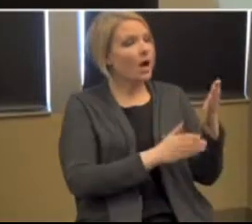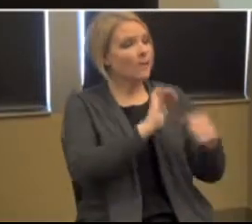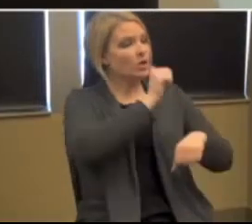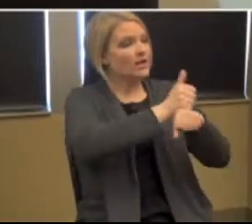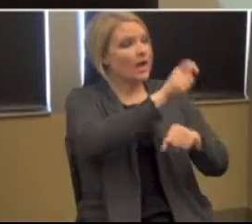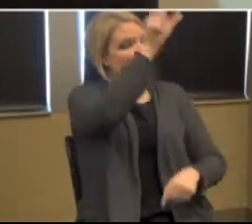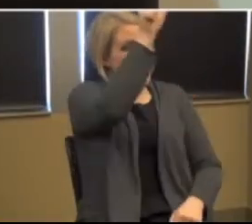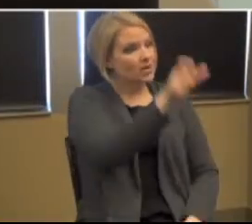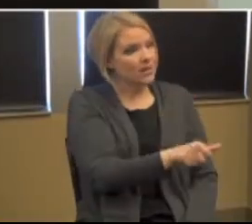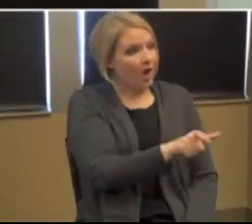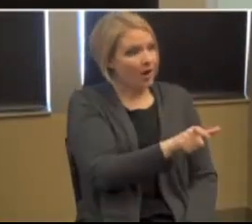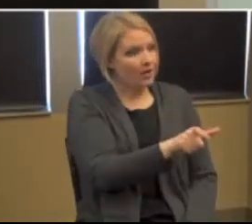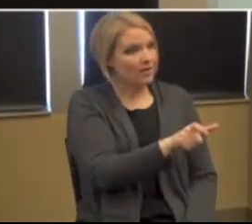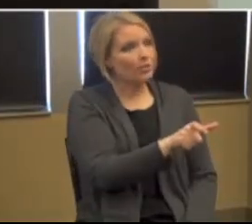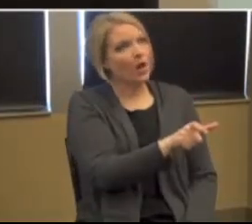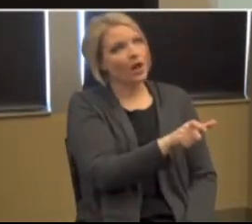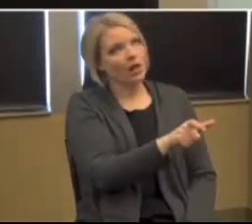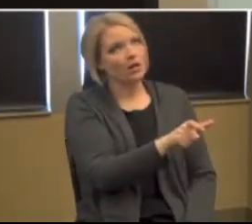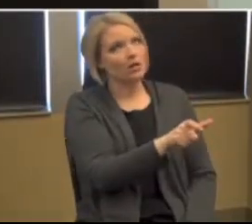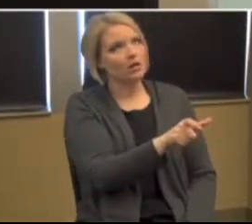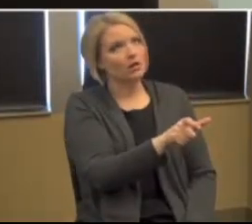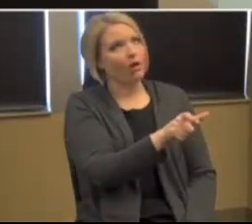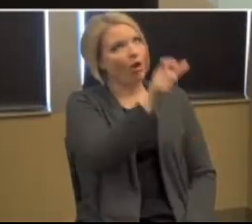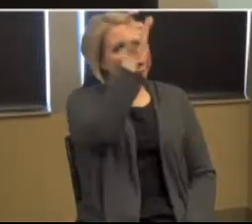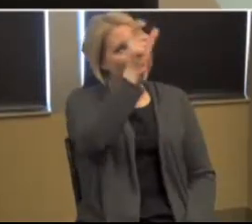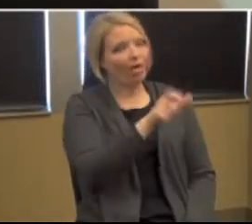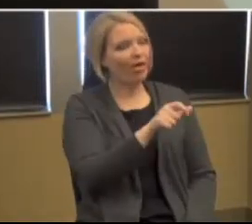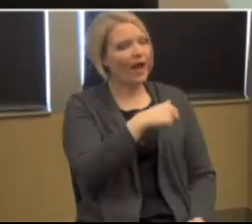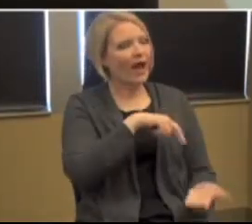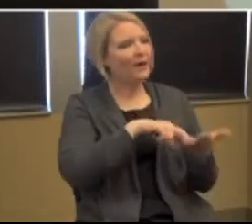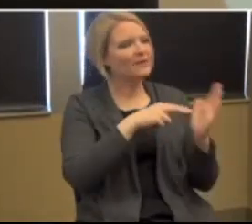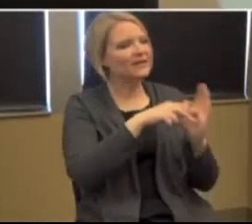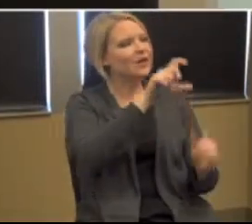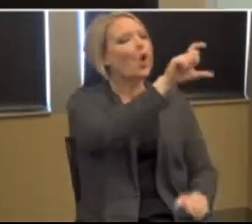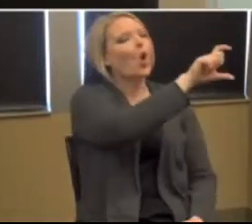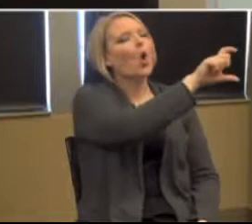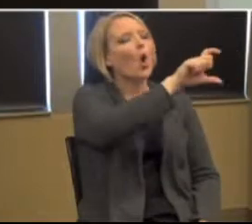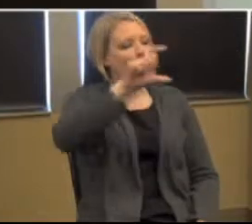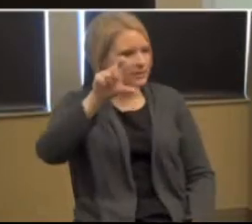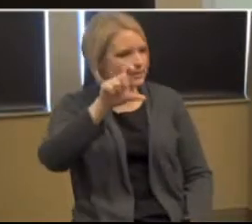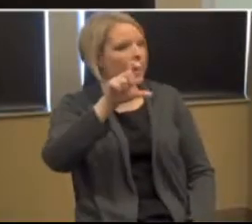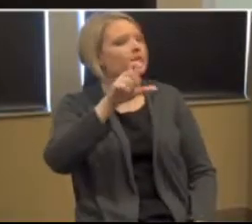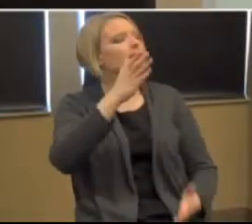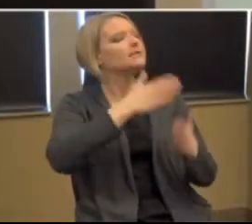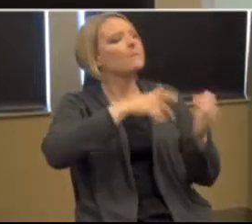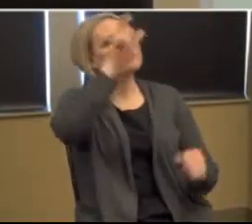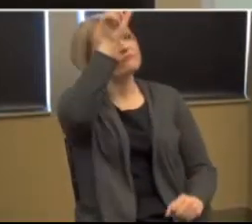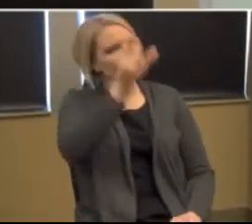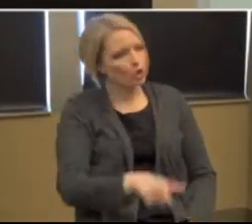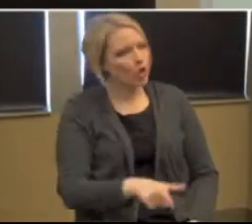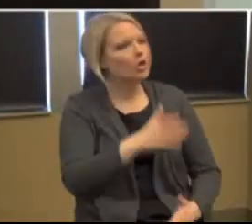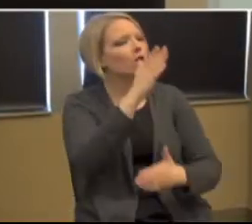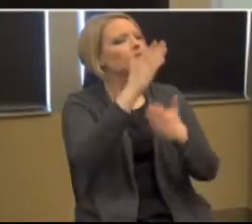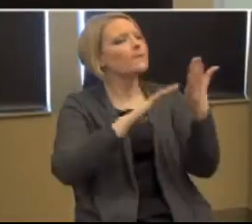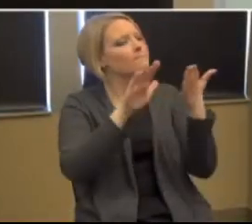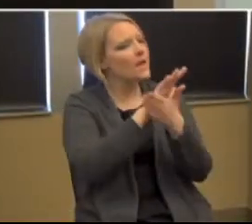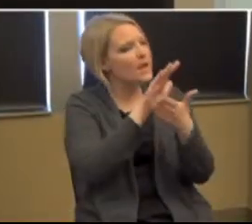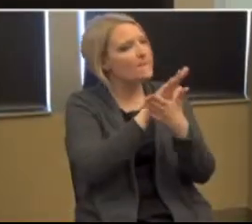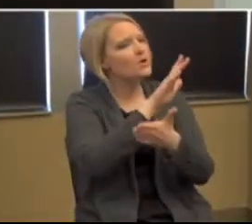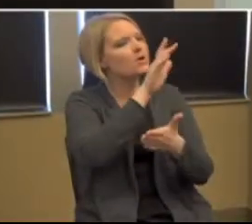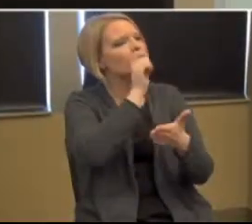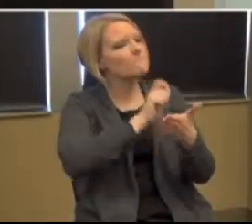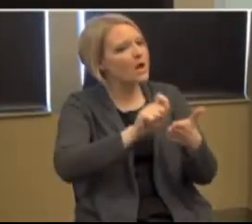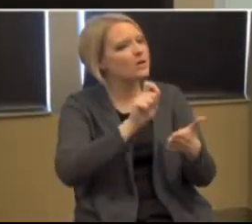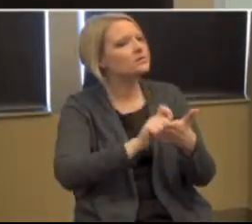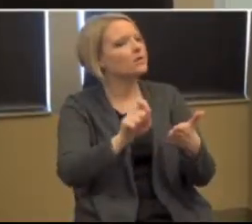that, really horizontally, some that go vertically, some that are just paper, pencil, cross them